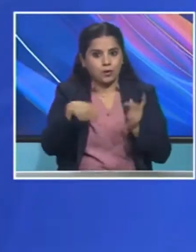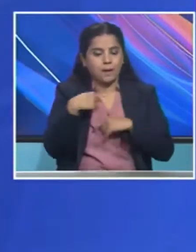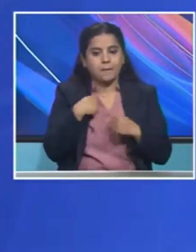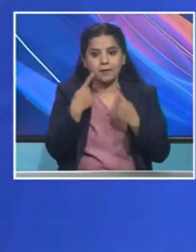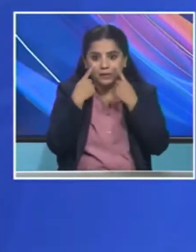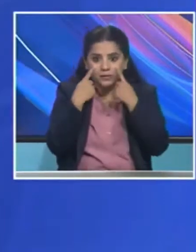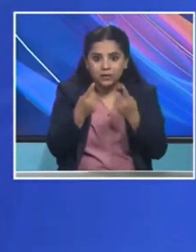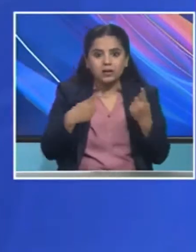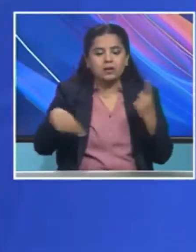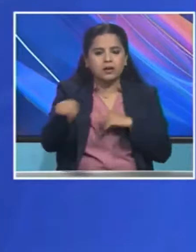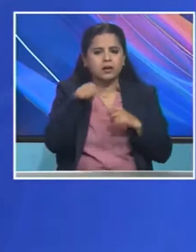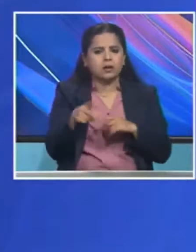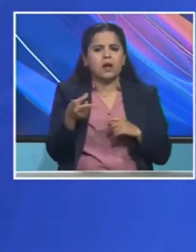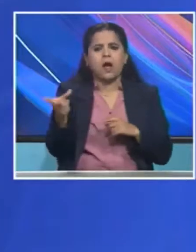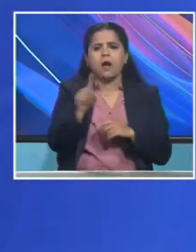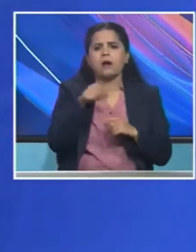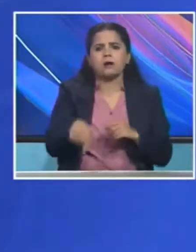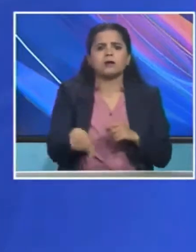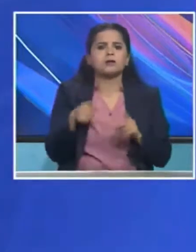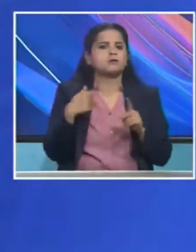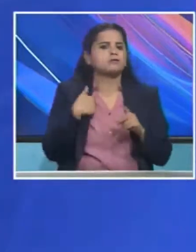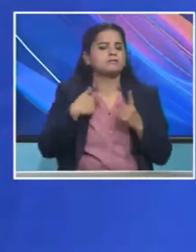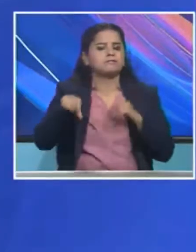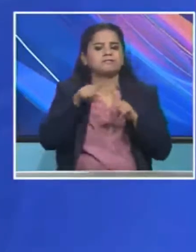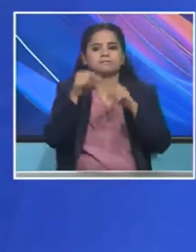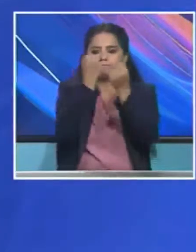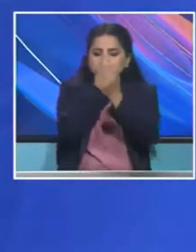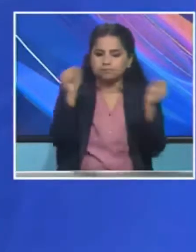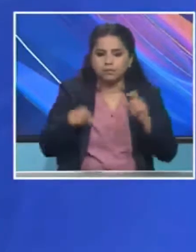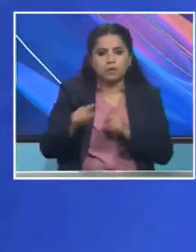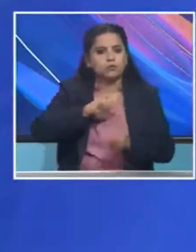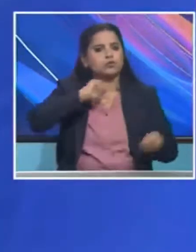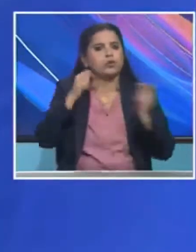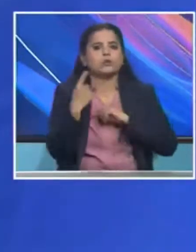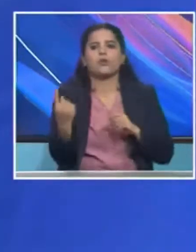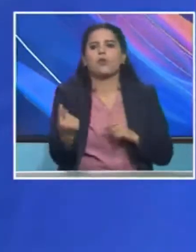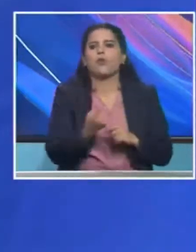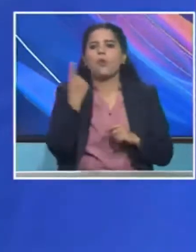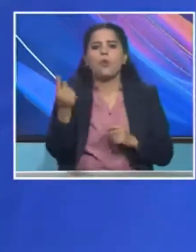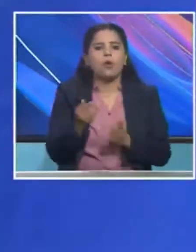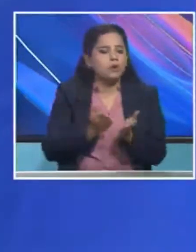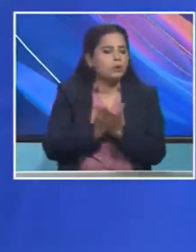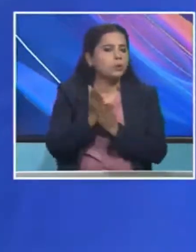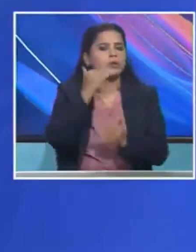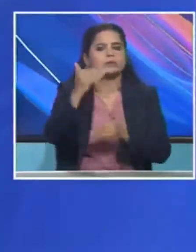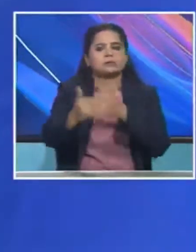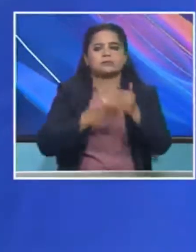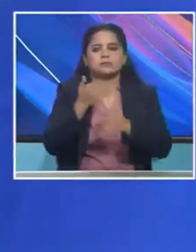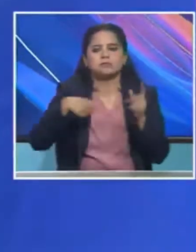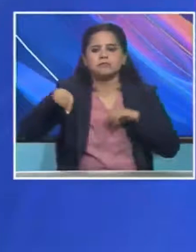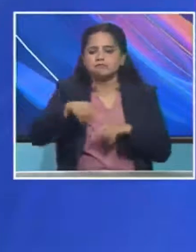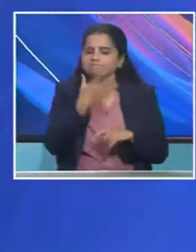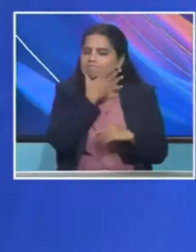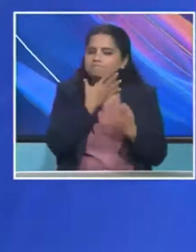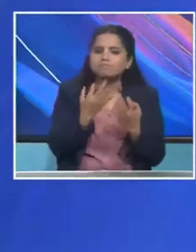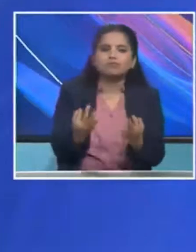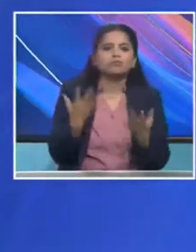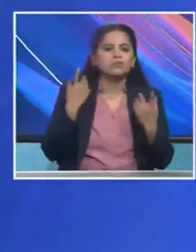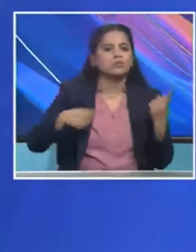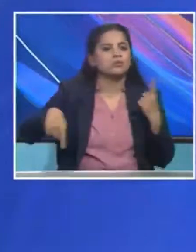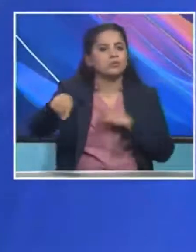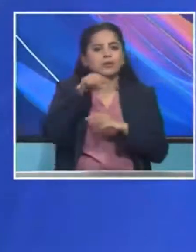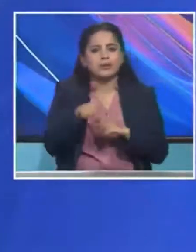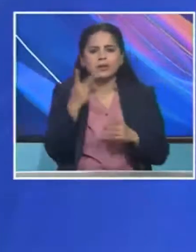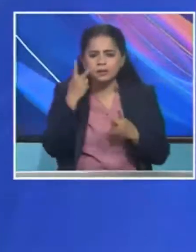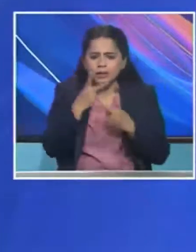another core component of democracy, that change is the only constant, and graceful transitions ensure